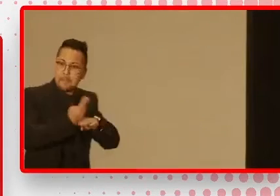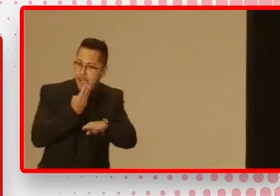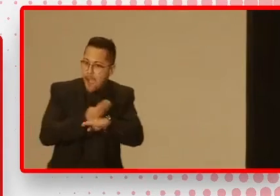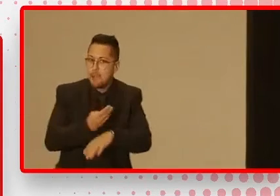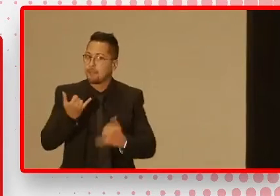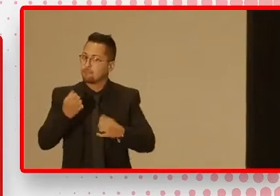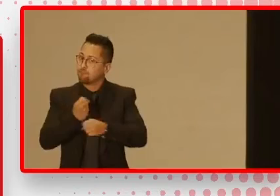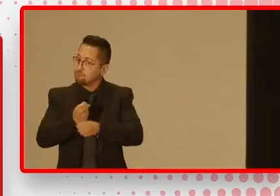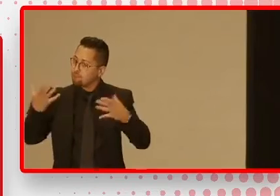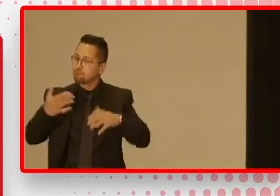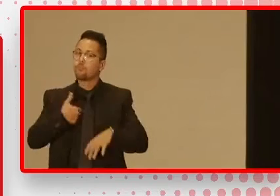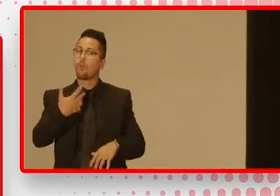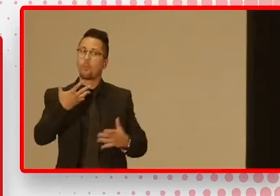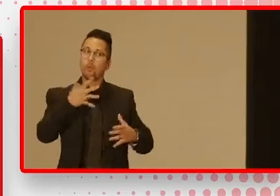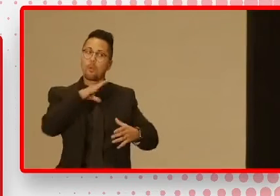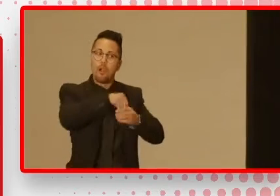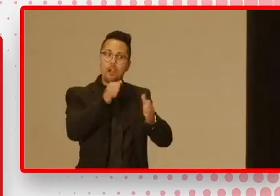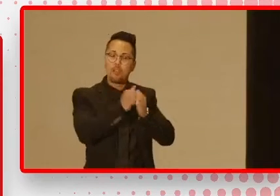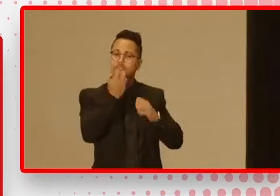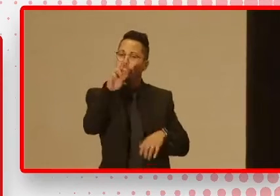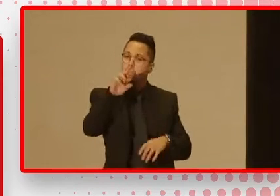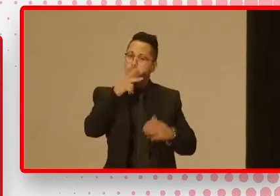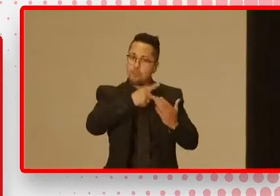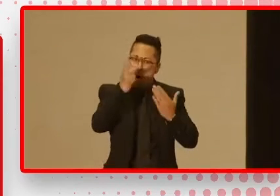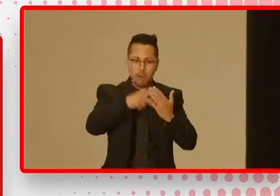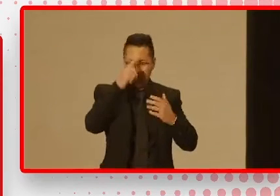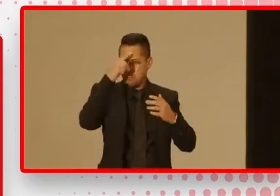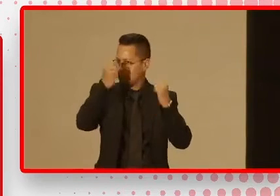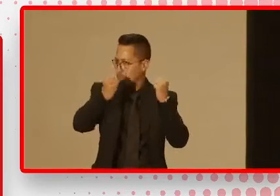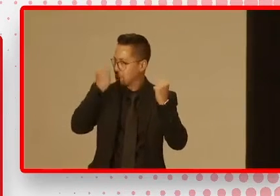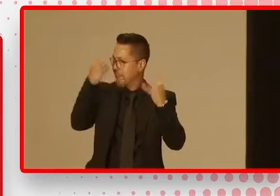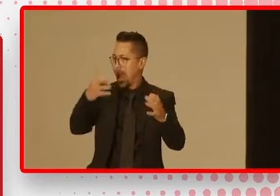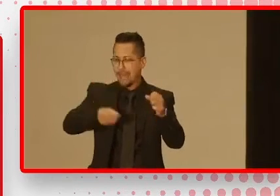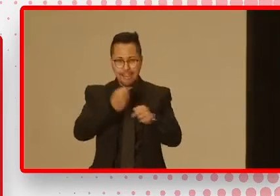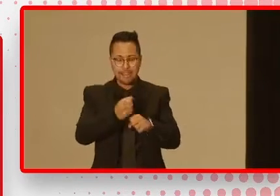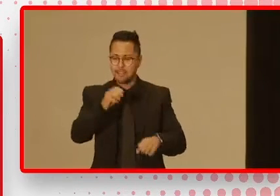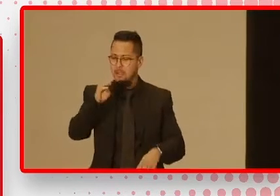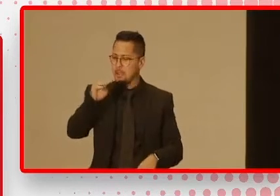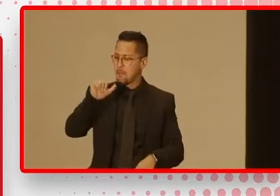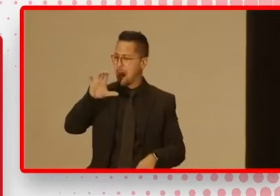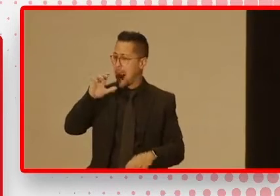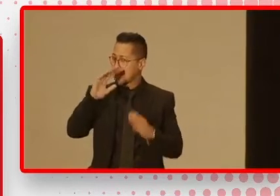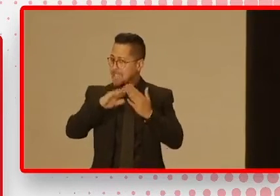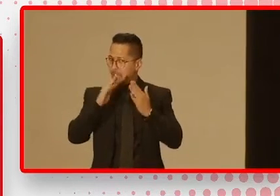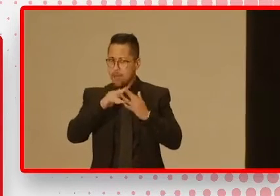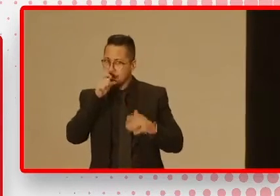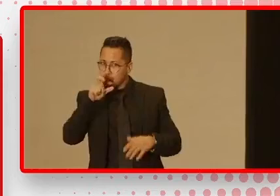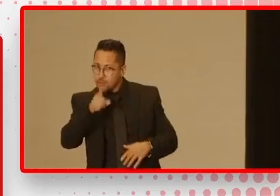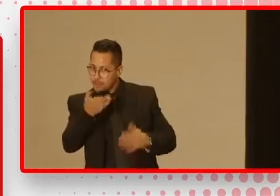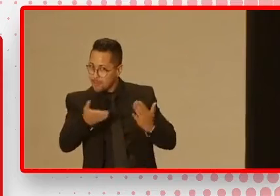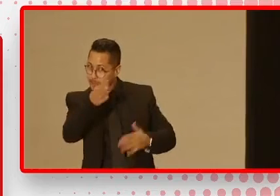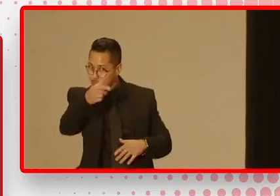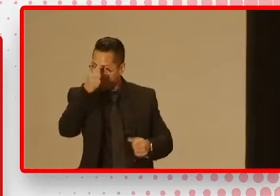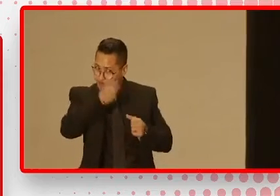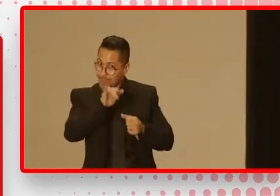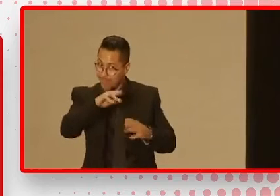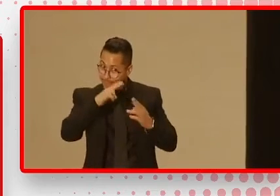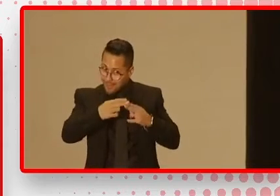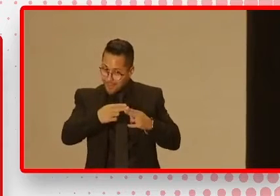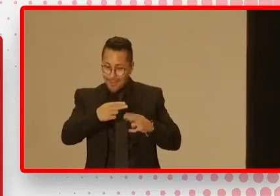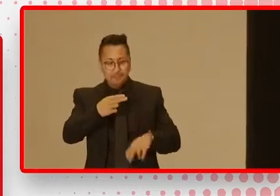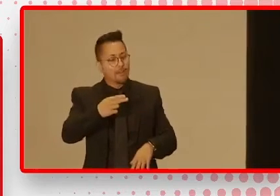were part of the VR program for years and years and years, MacTown. I'm sure maybe you remember that name. We have